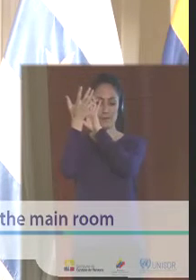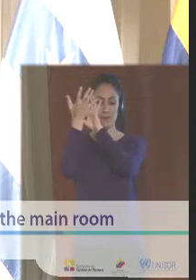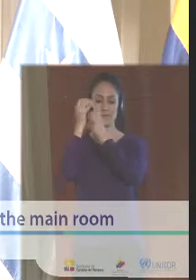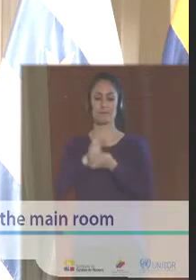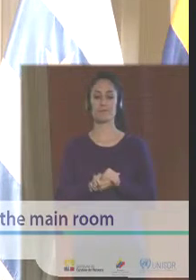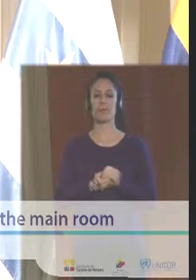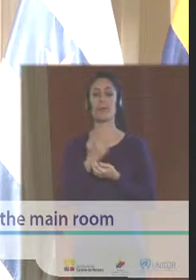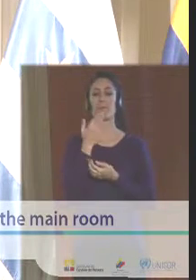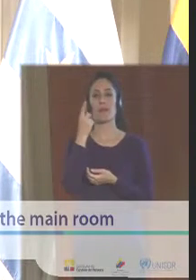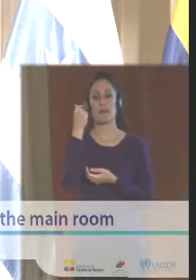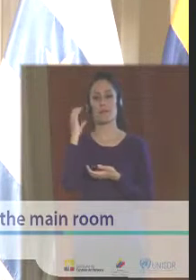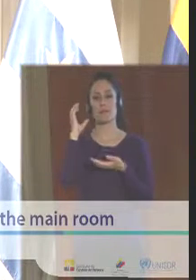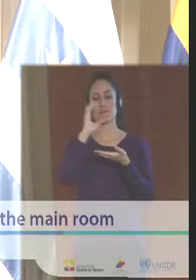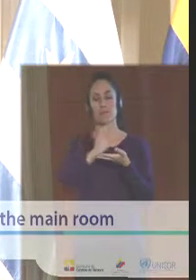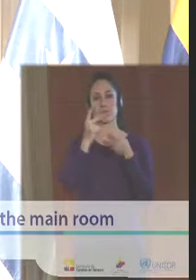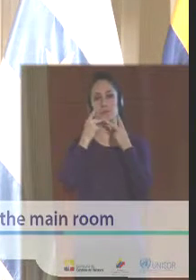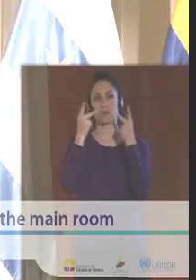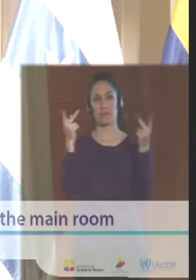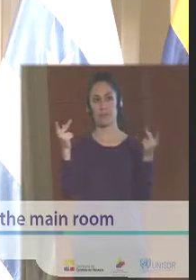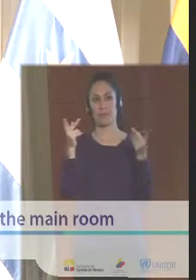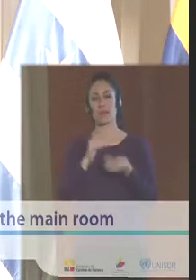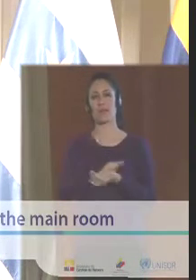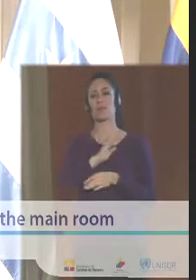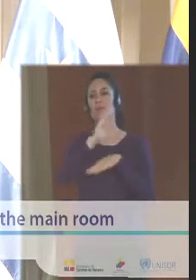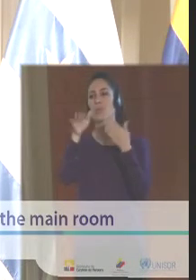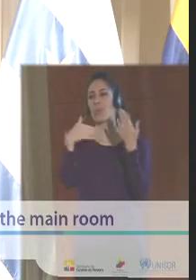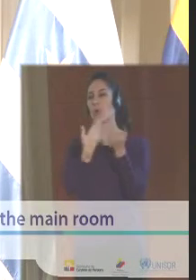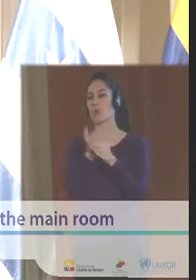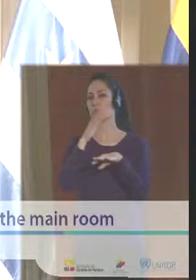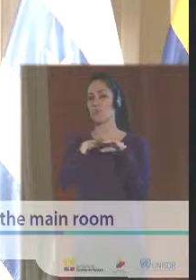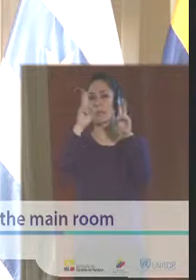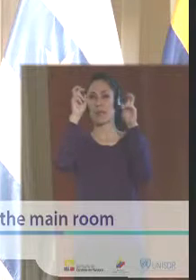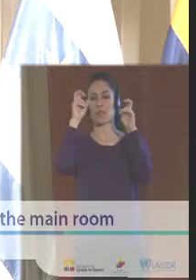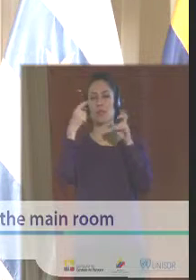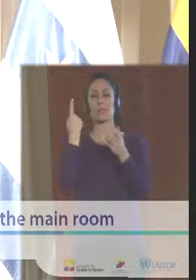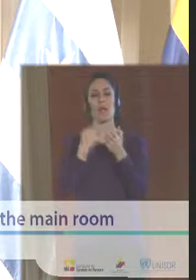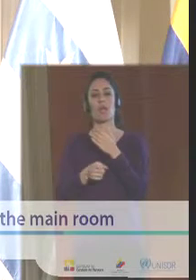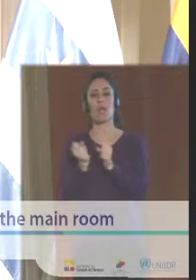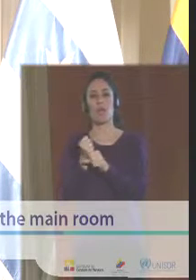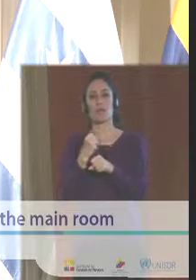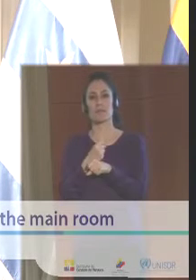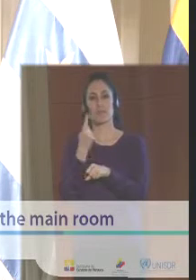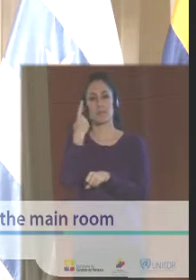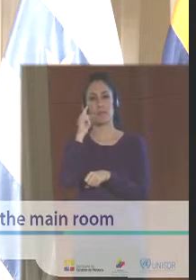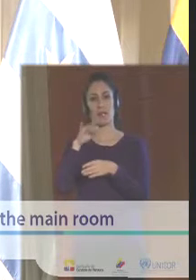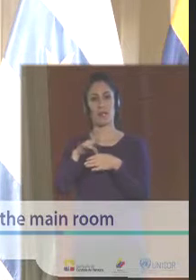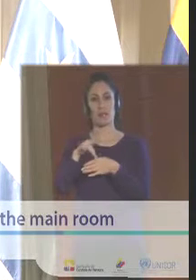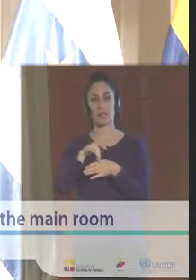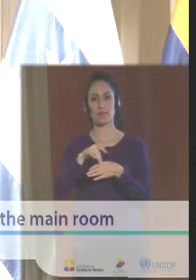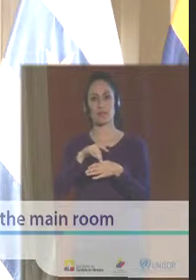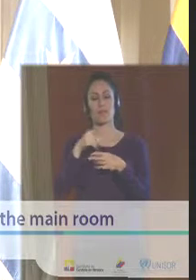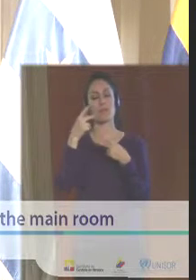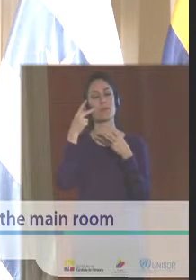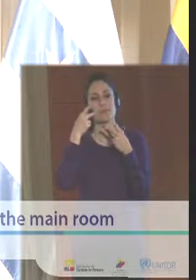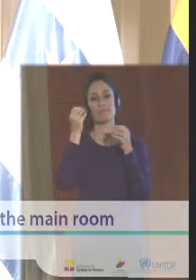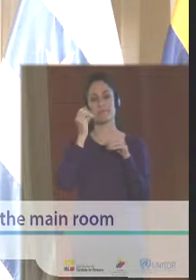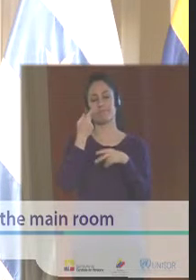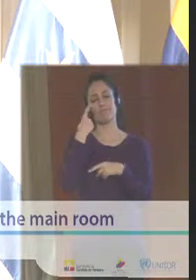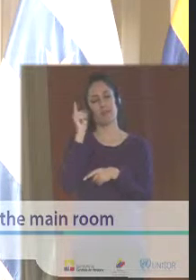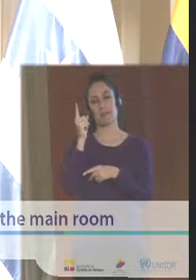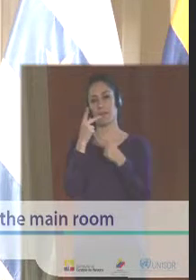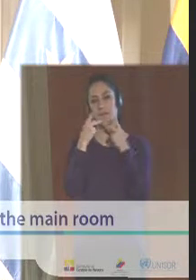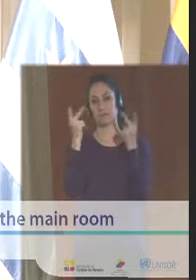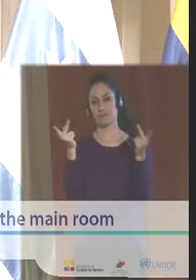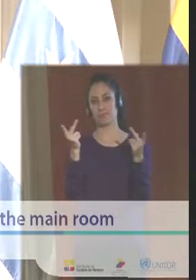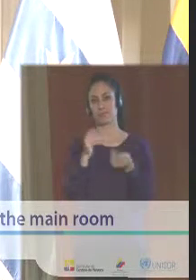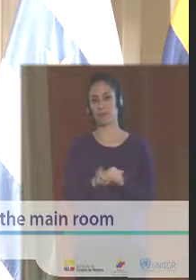to include risk management in public investment, everything that has to do with the instruments to manage